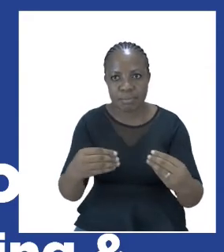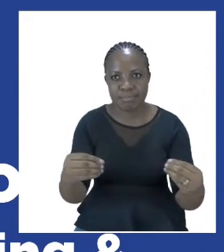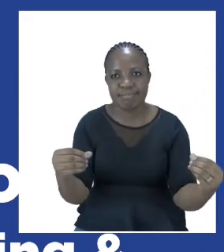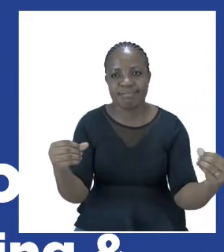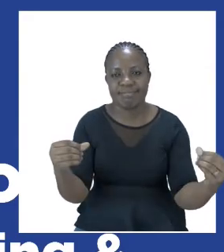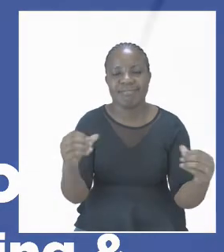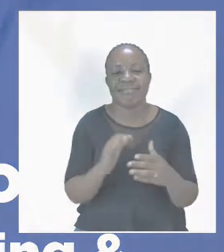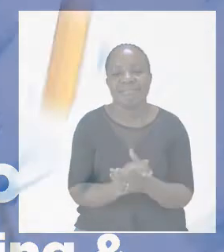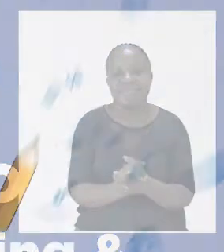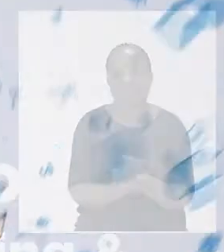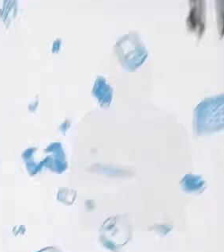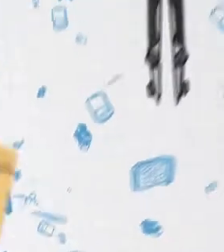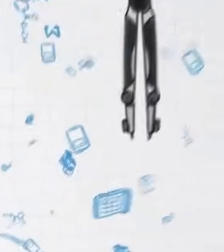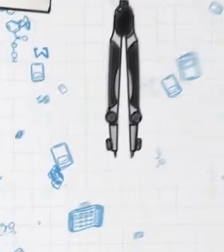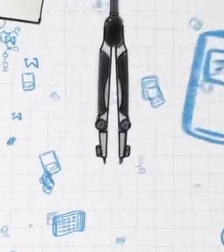solving.